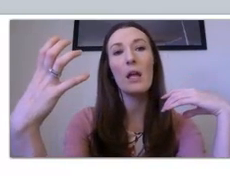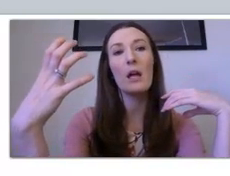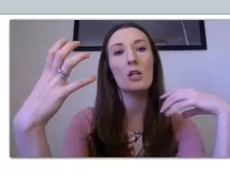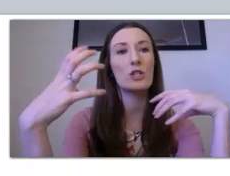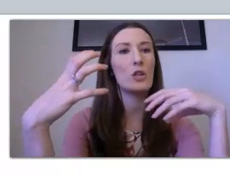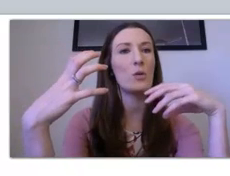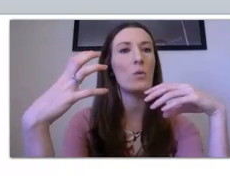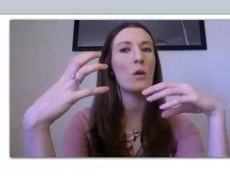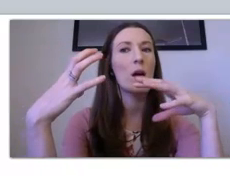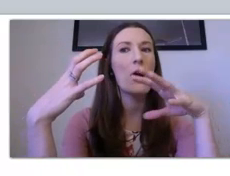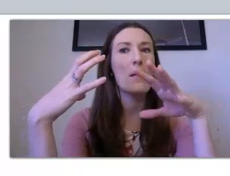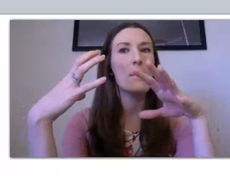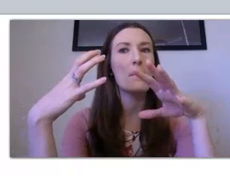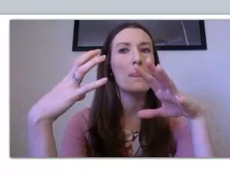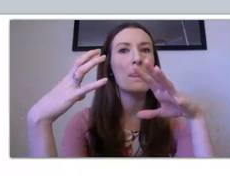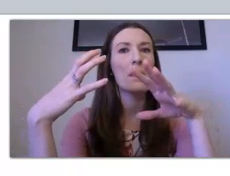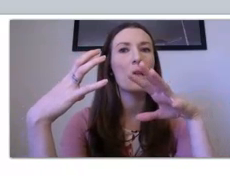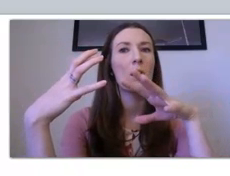that we do